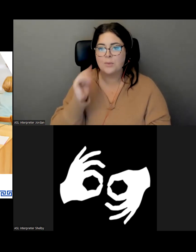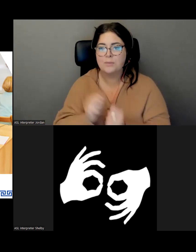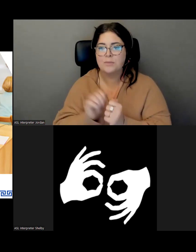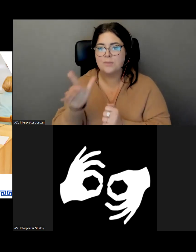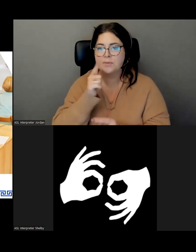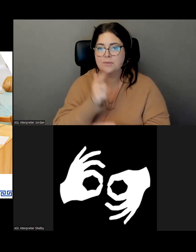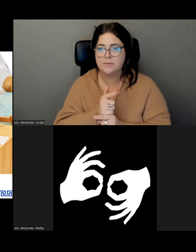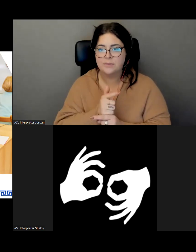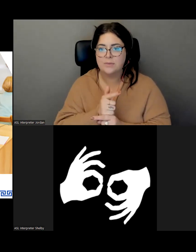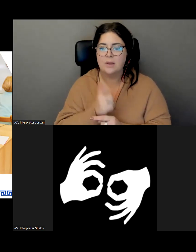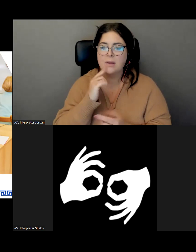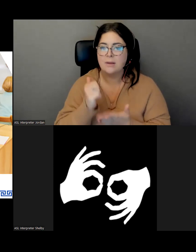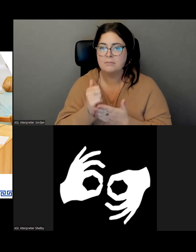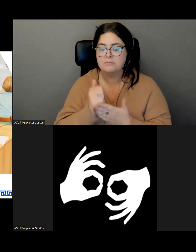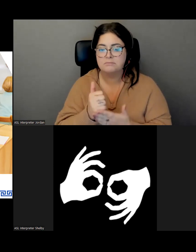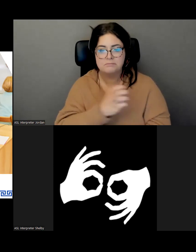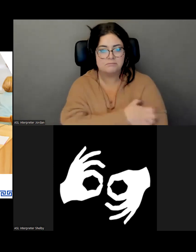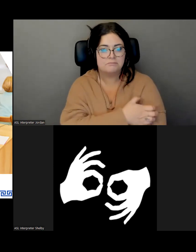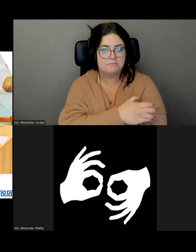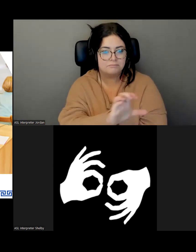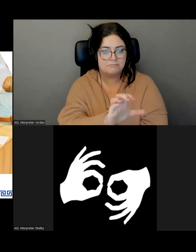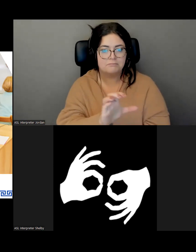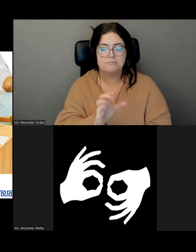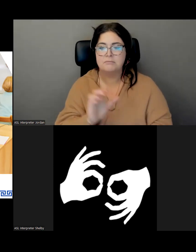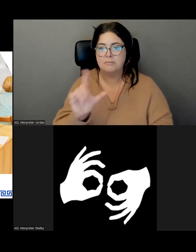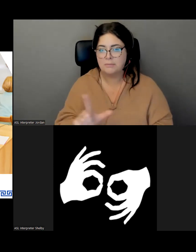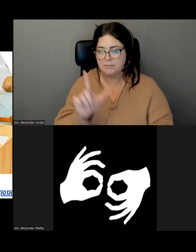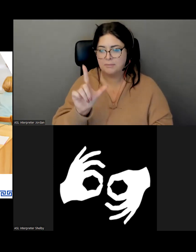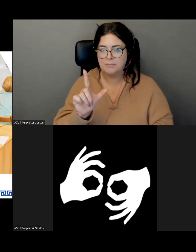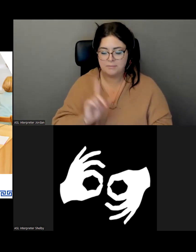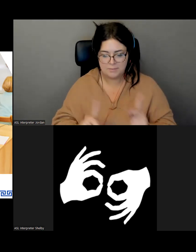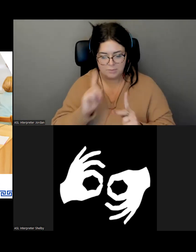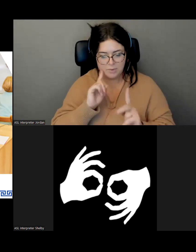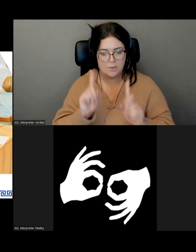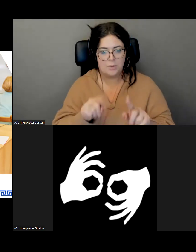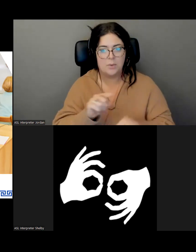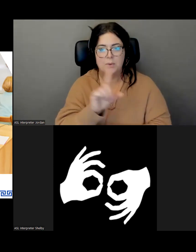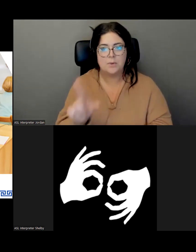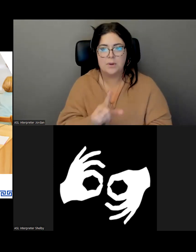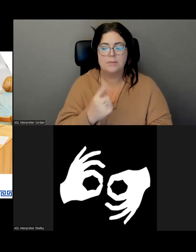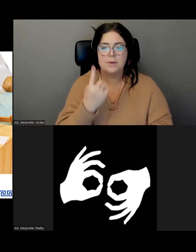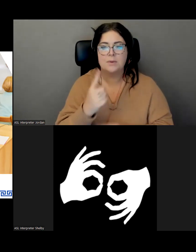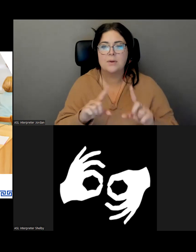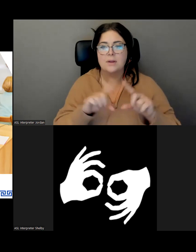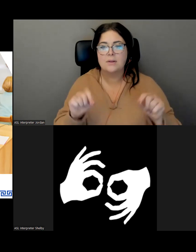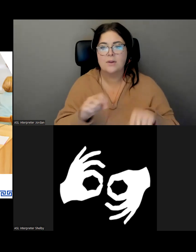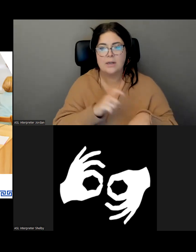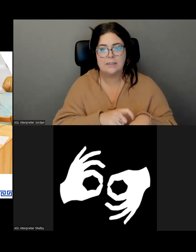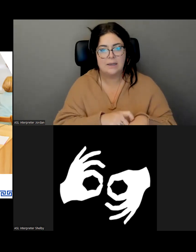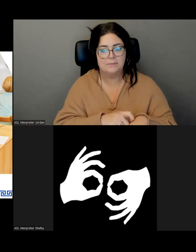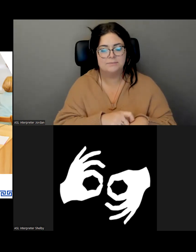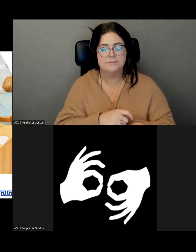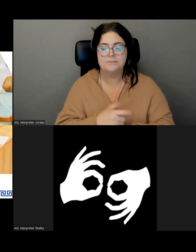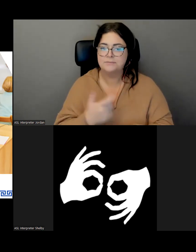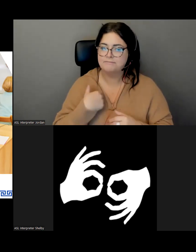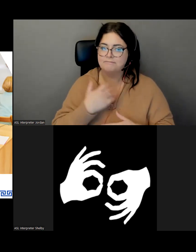and to help empower library patrons with one library card at a time. She likes to spend her days